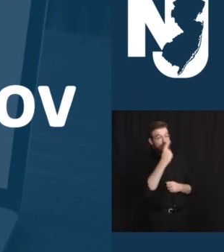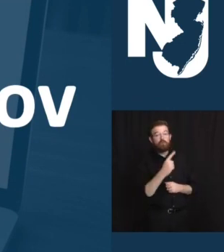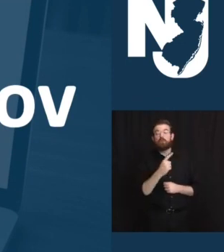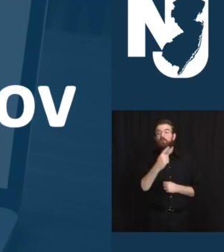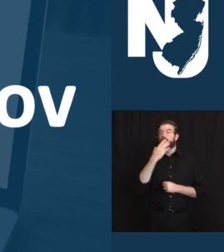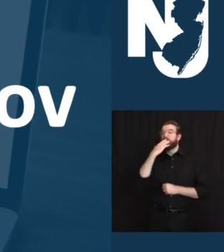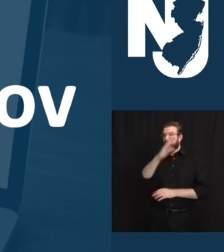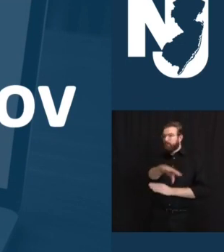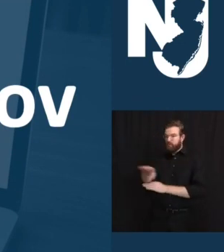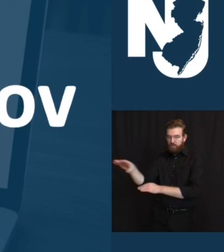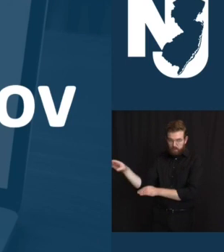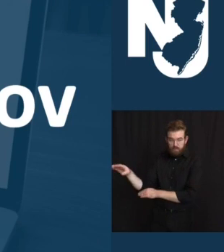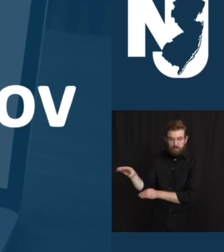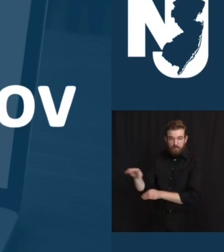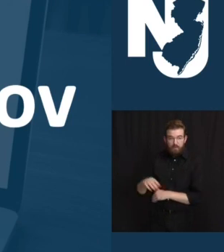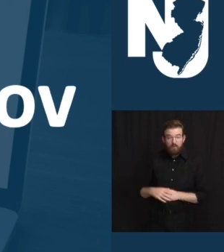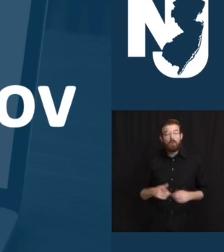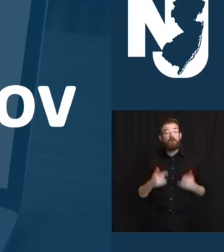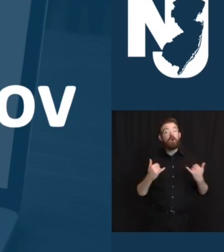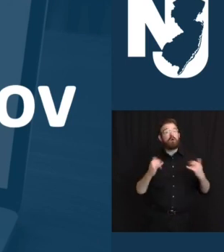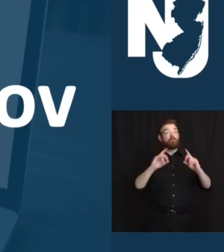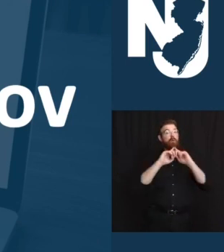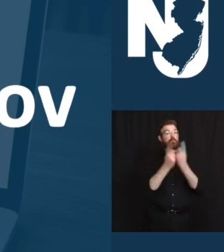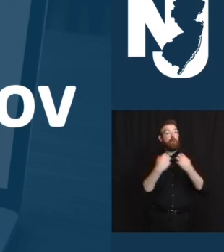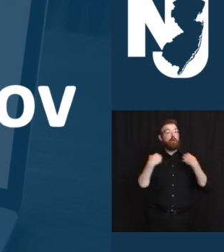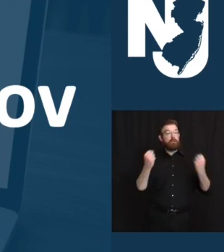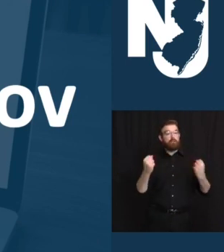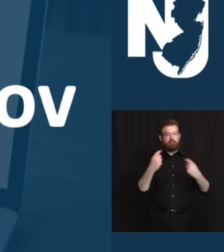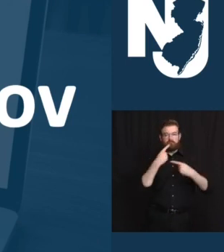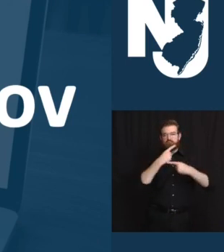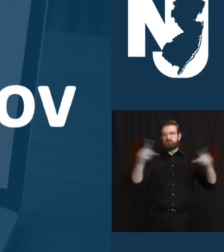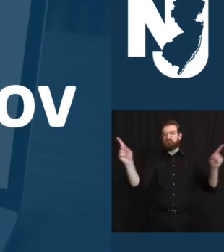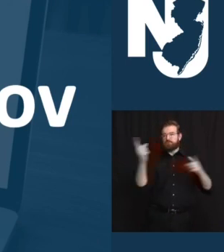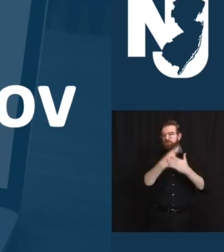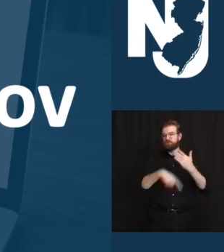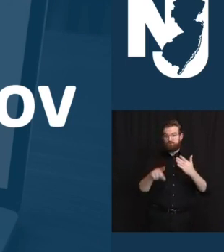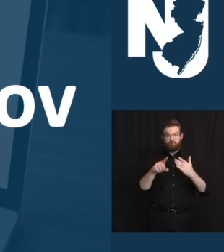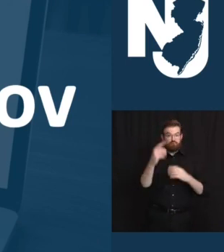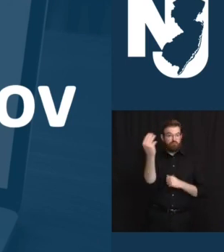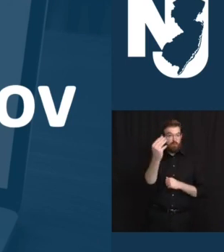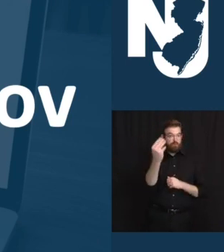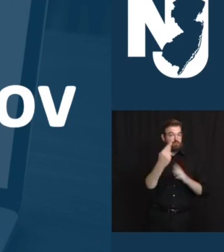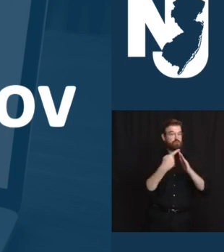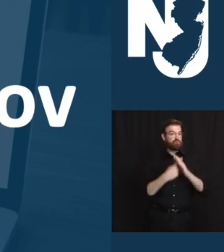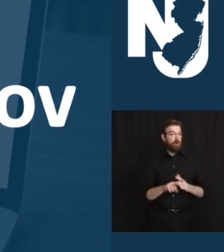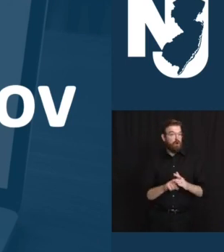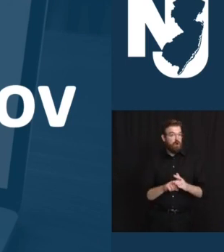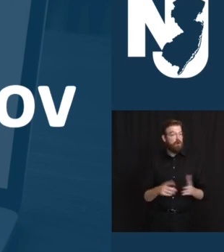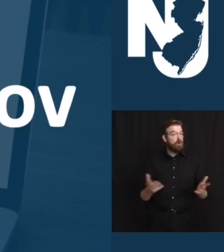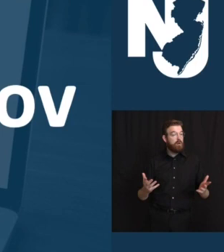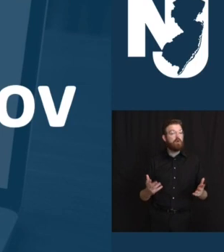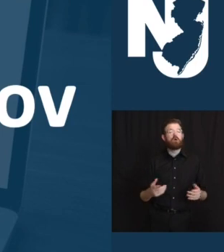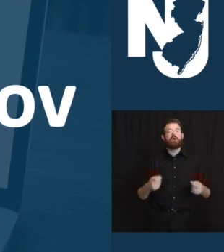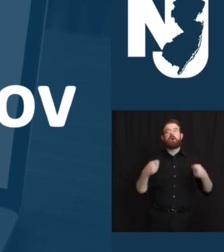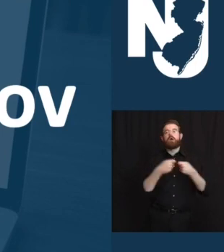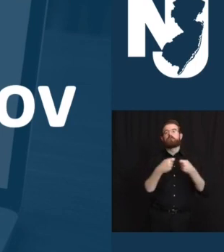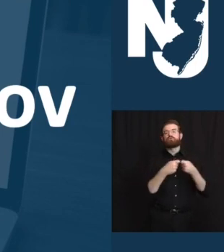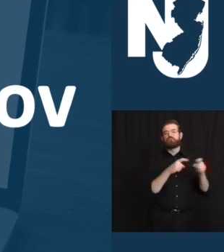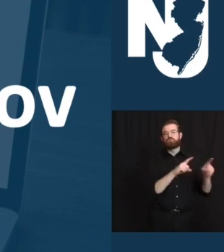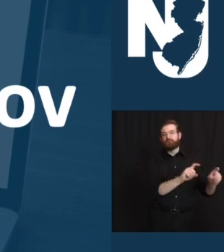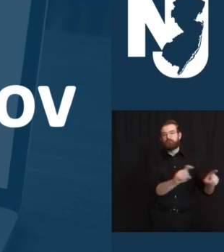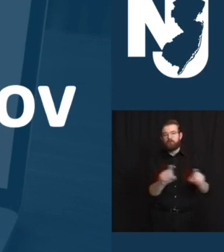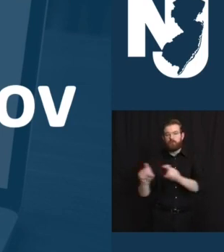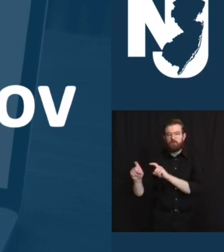the department is announcing that effective Monday, we will launch an electronic survey to collect information on